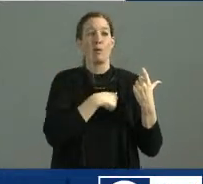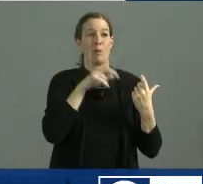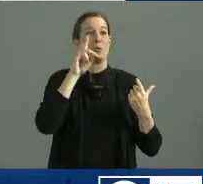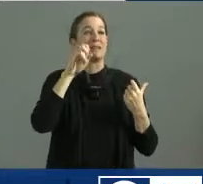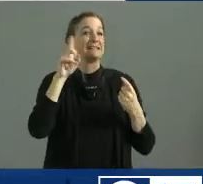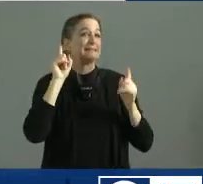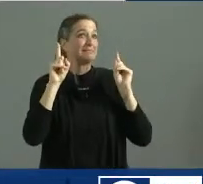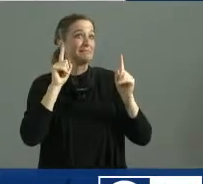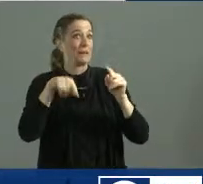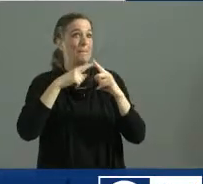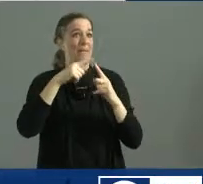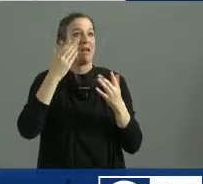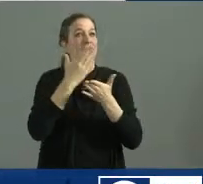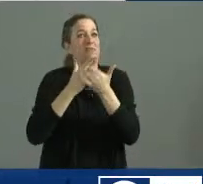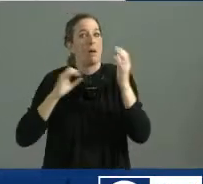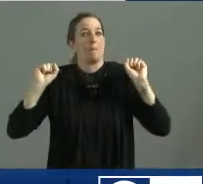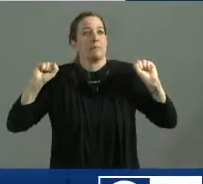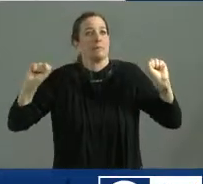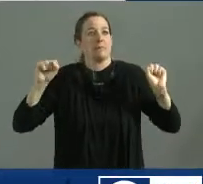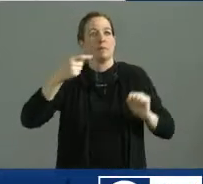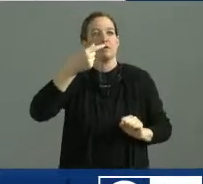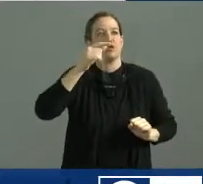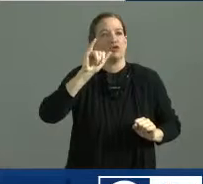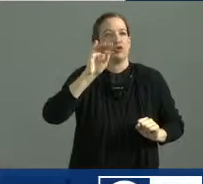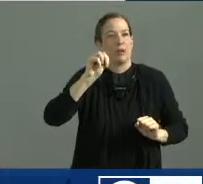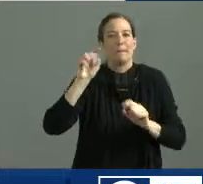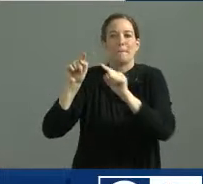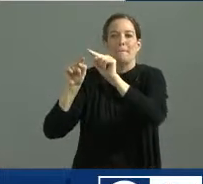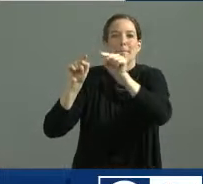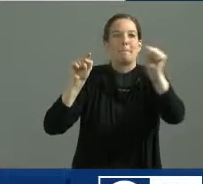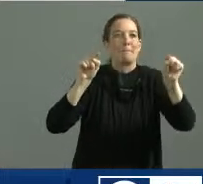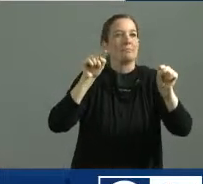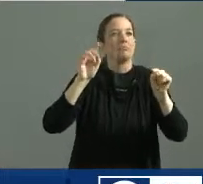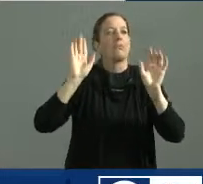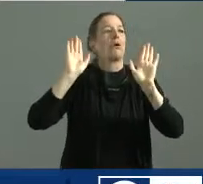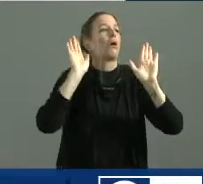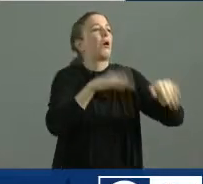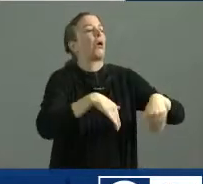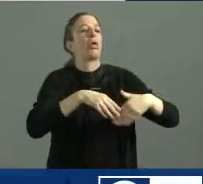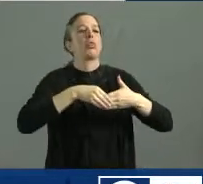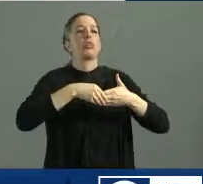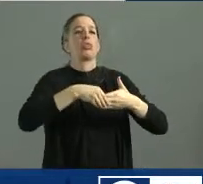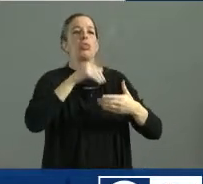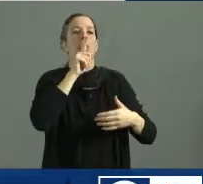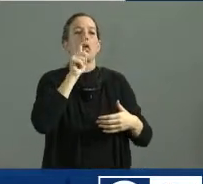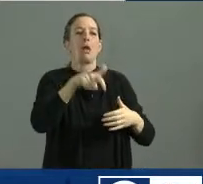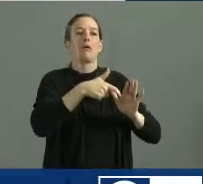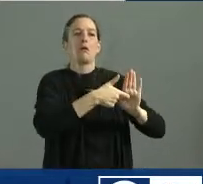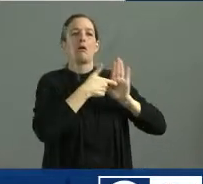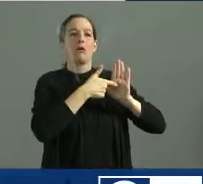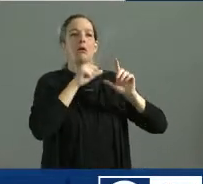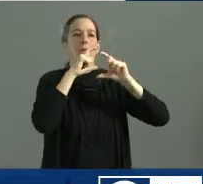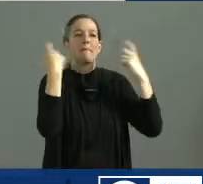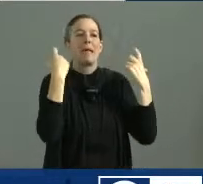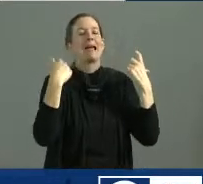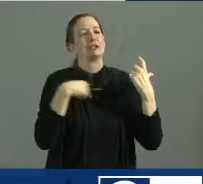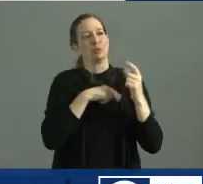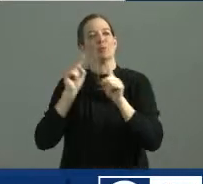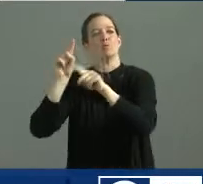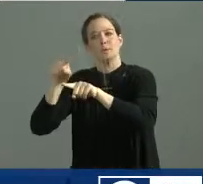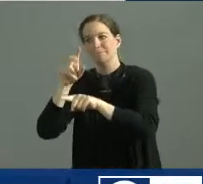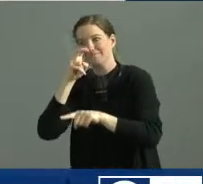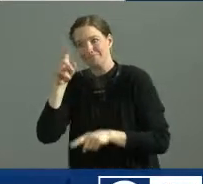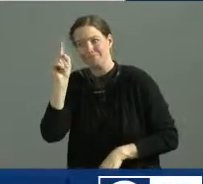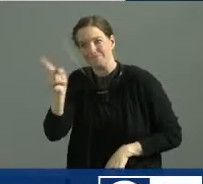weren't requiring masks and doing that. A lot of our focus is on vaccine. We know that that's one of the best tools that we